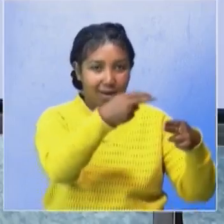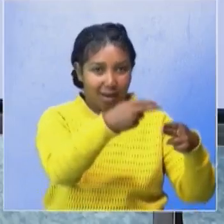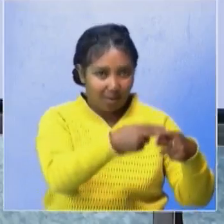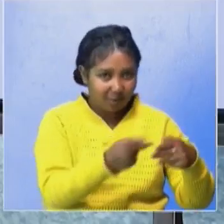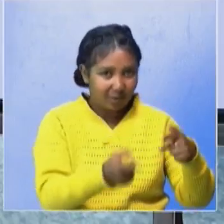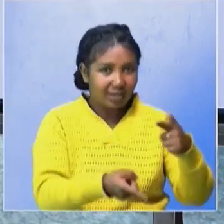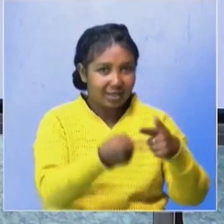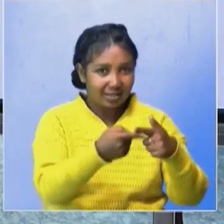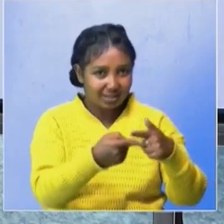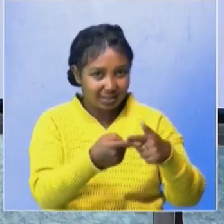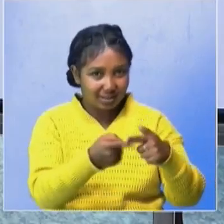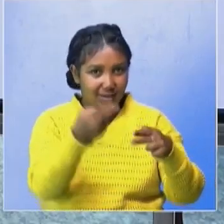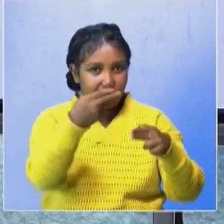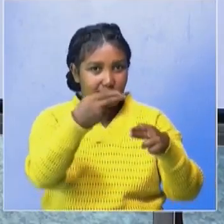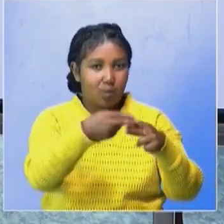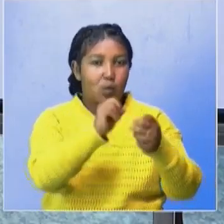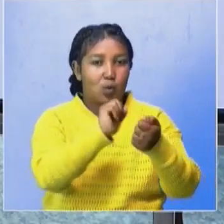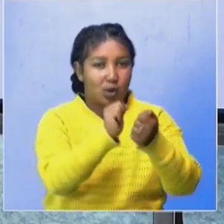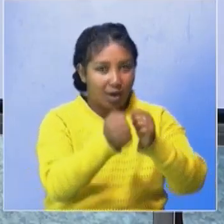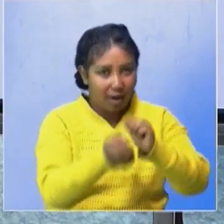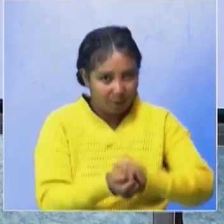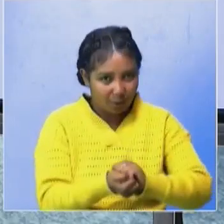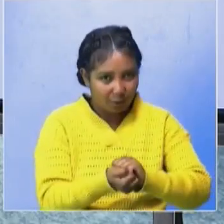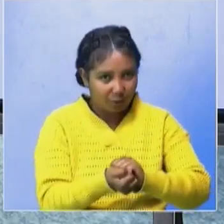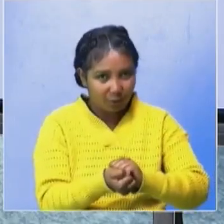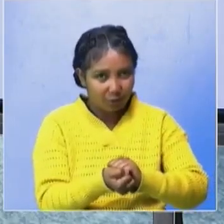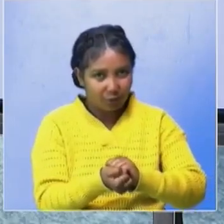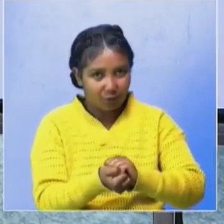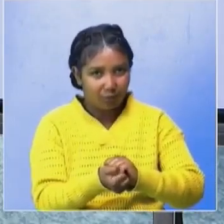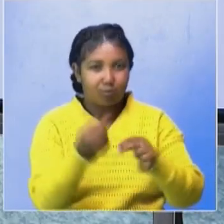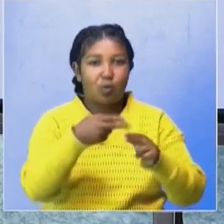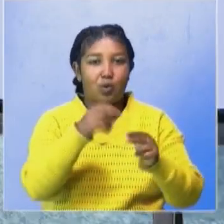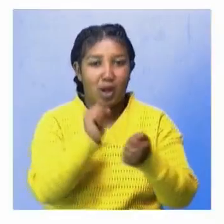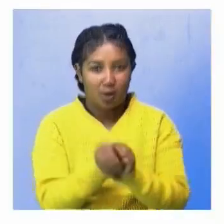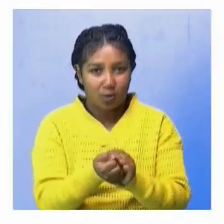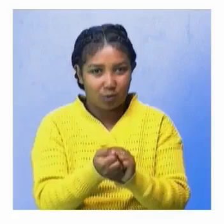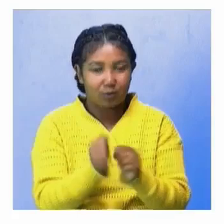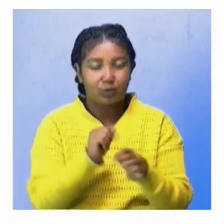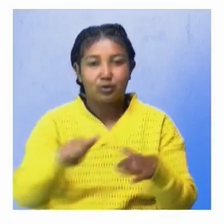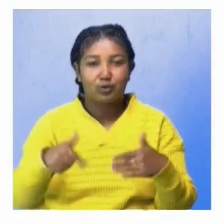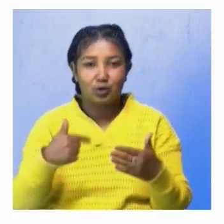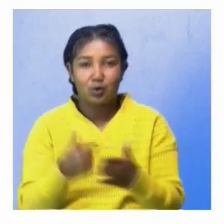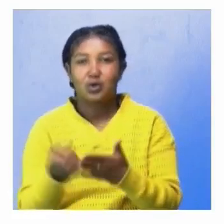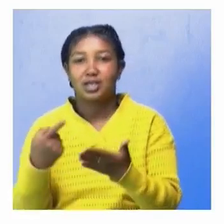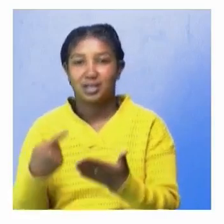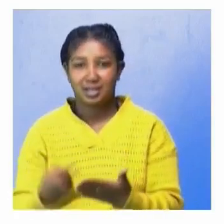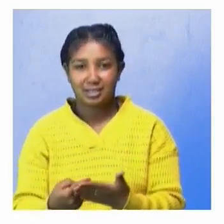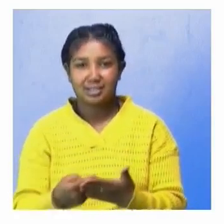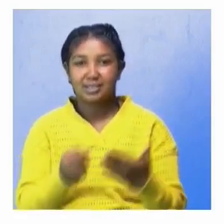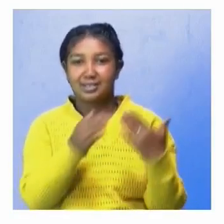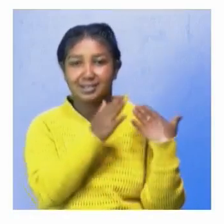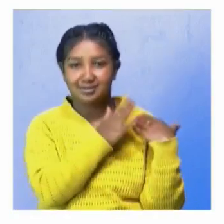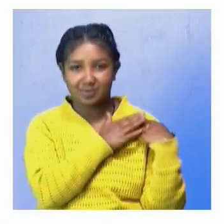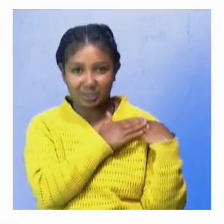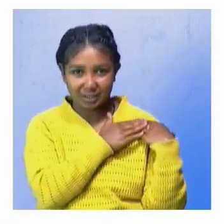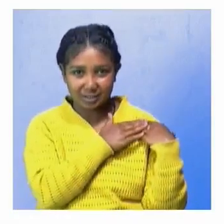And the next, we can add also pronoun. So here is the subject.